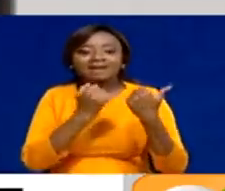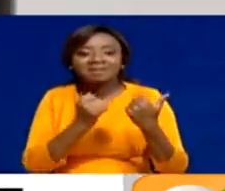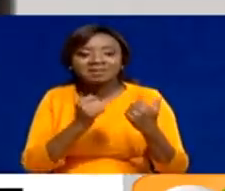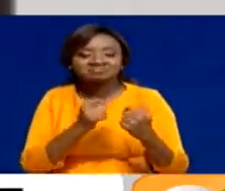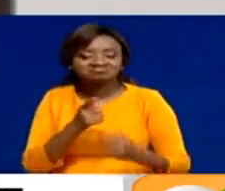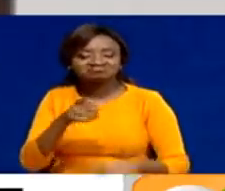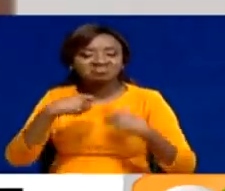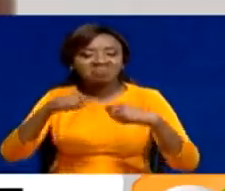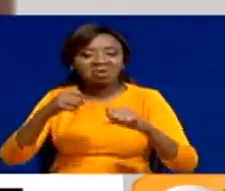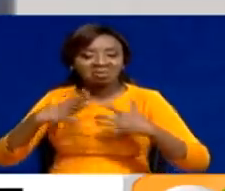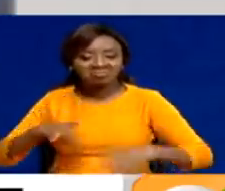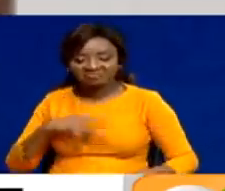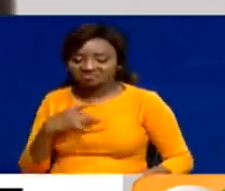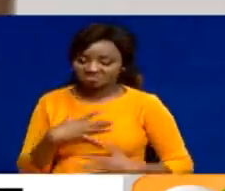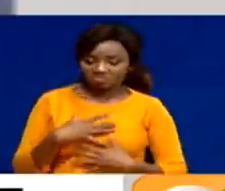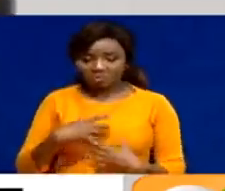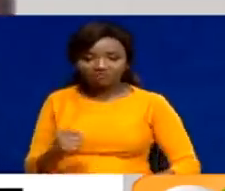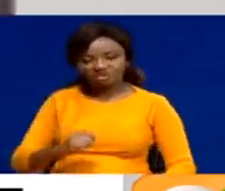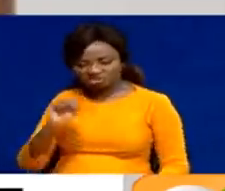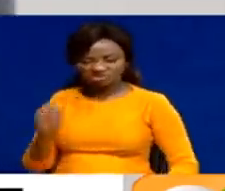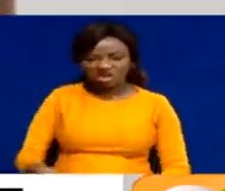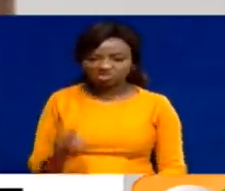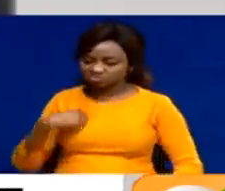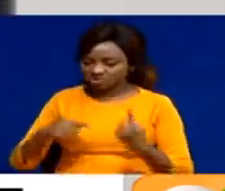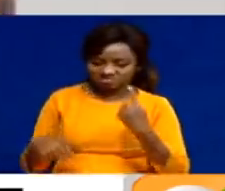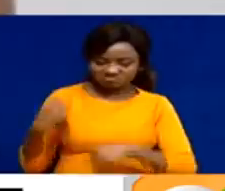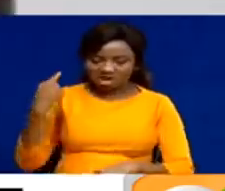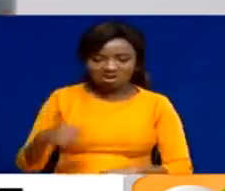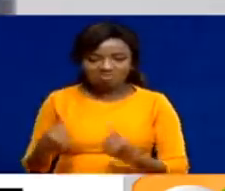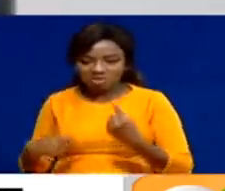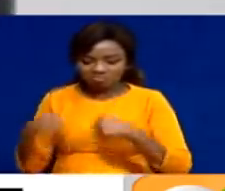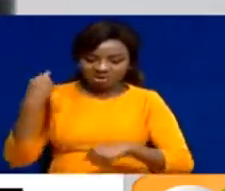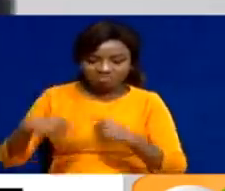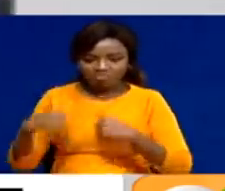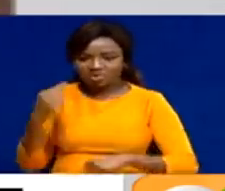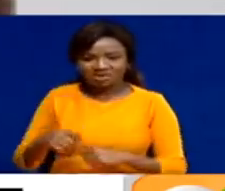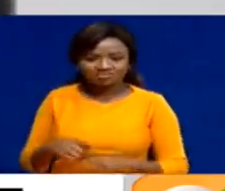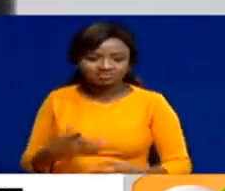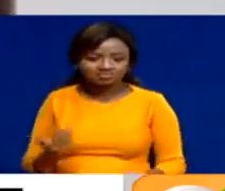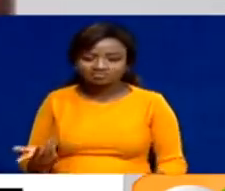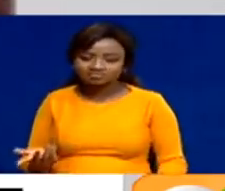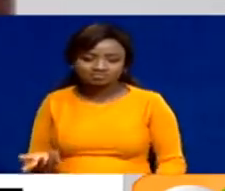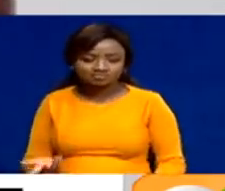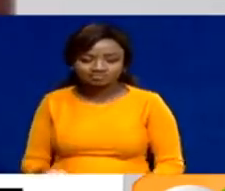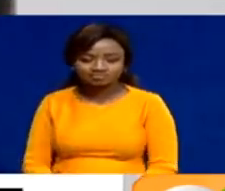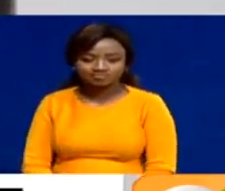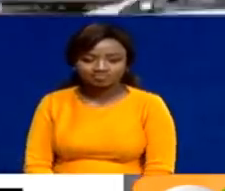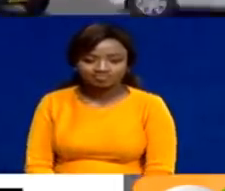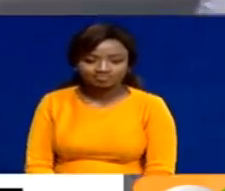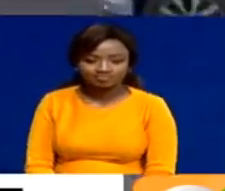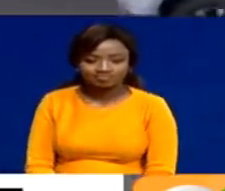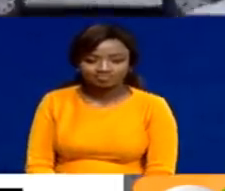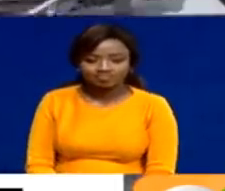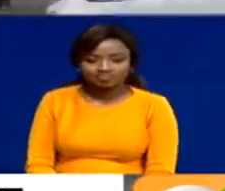given Boda operators the confidence that they have exuded in the past, where they accost and assault motorists as they please.